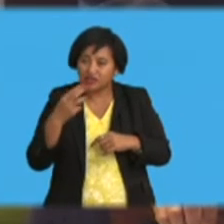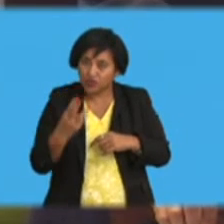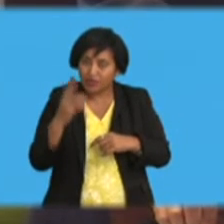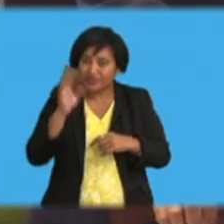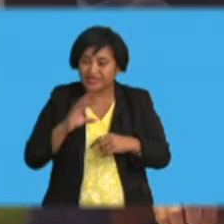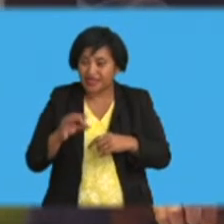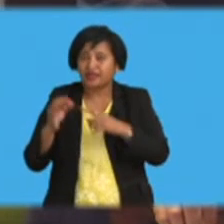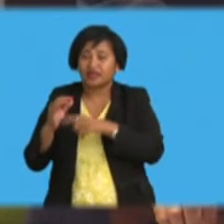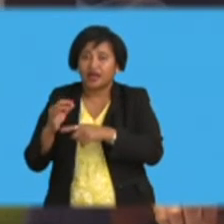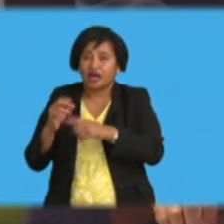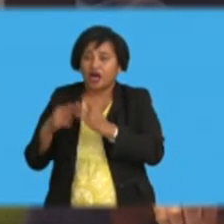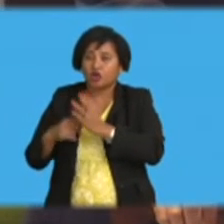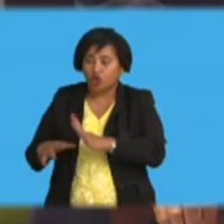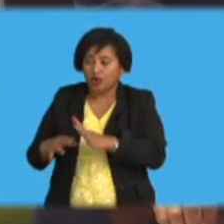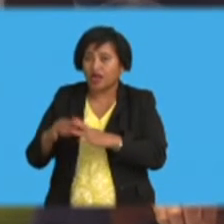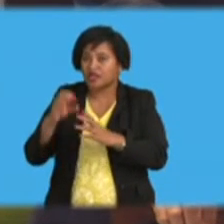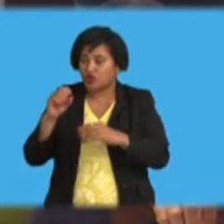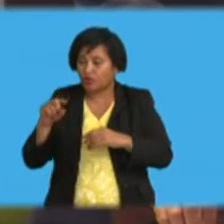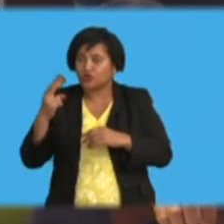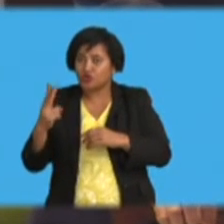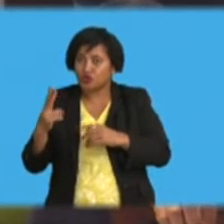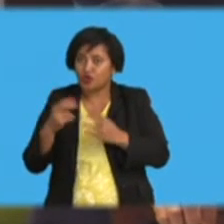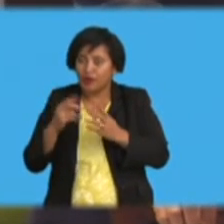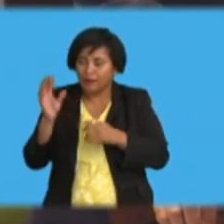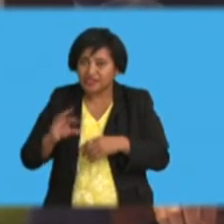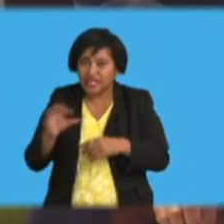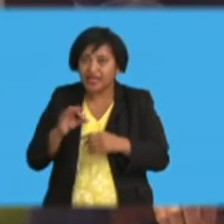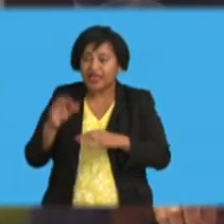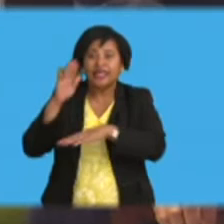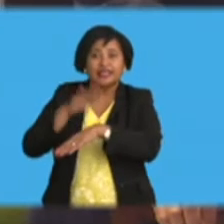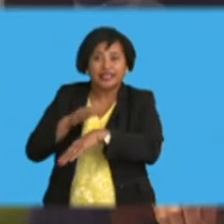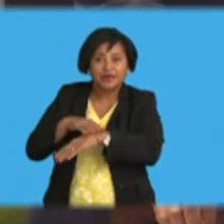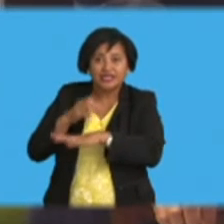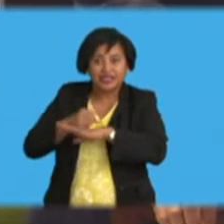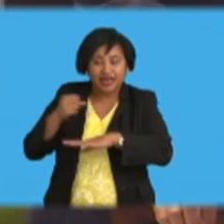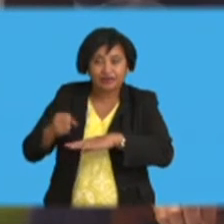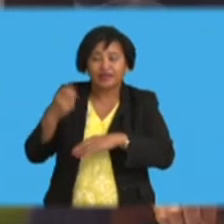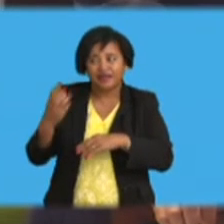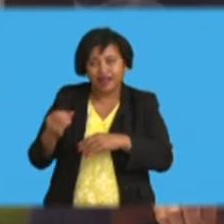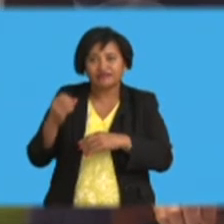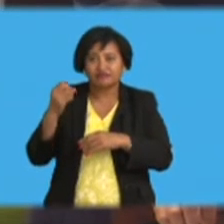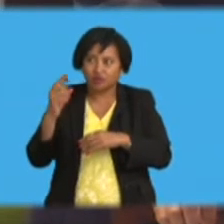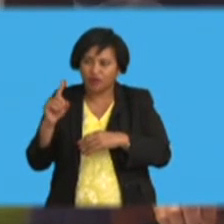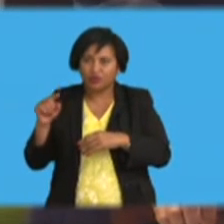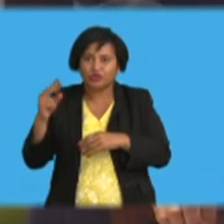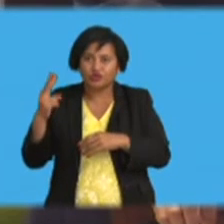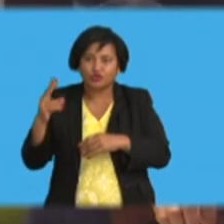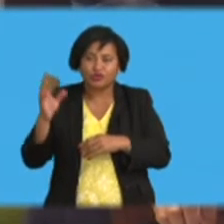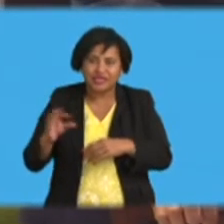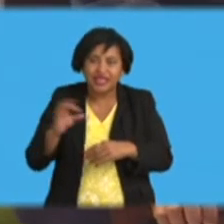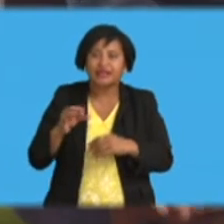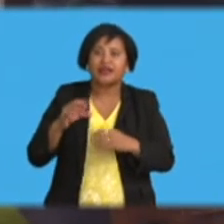0.27%, Government of Tonga owns 0.27%, Government of Samoa owns 0.12%, and